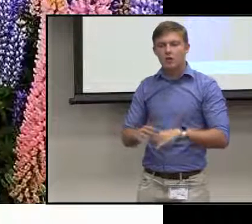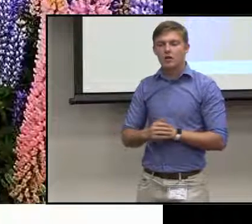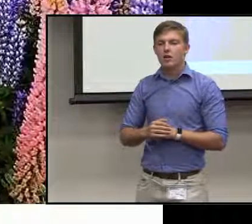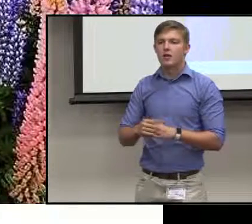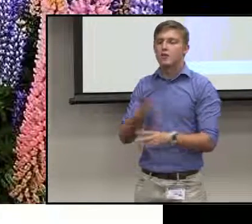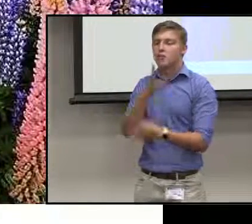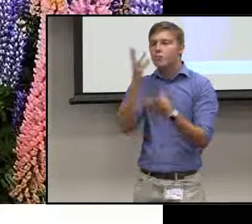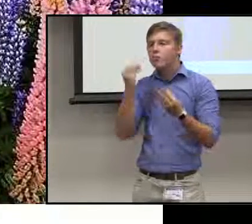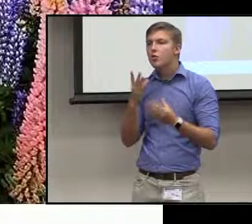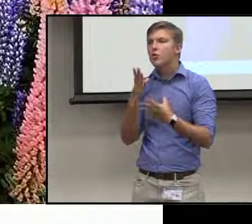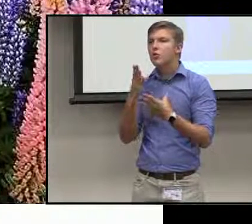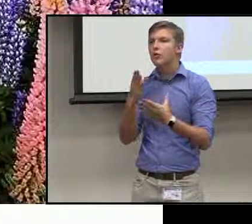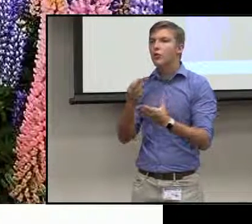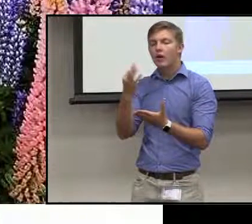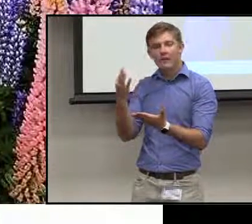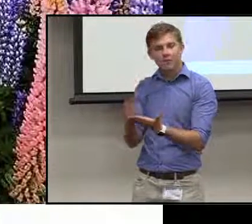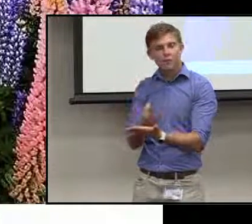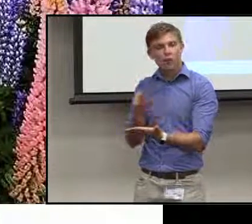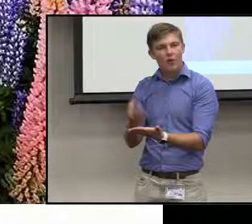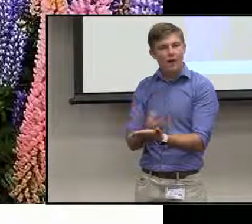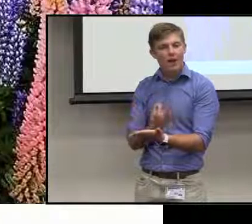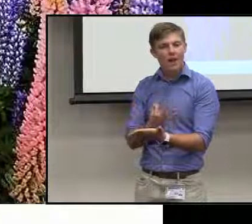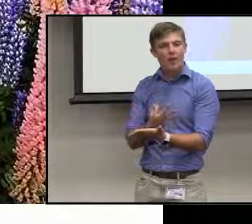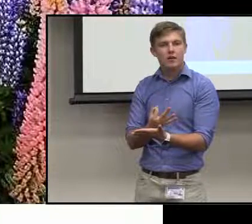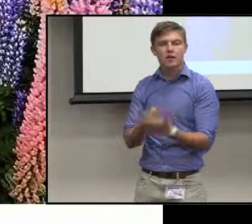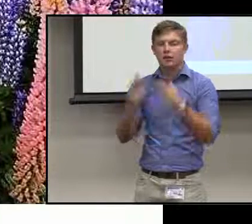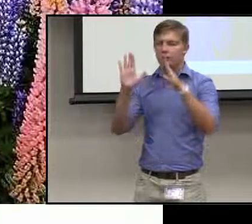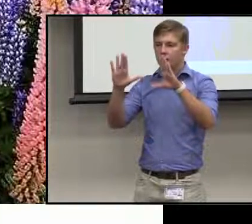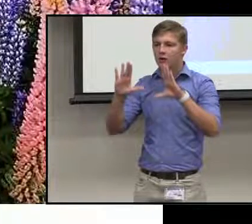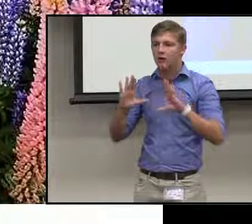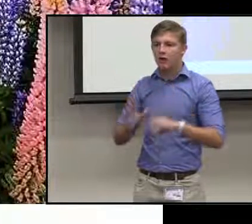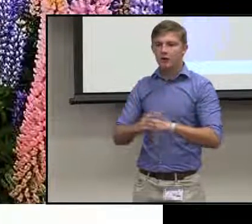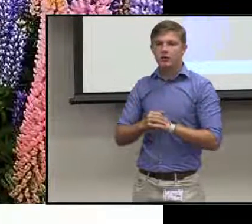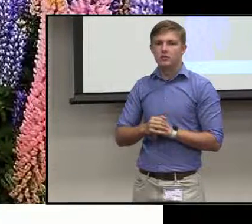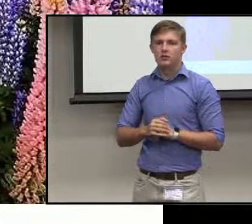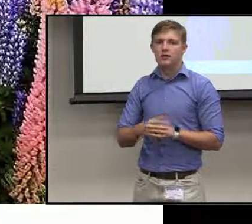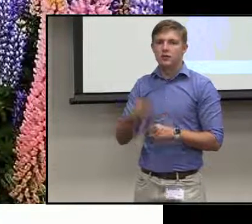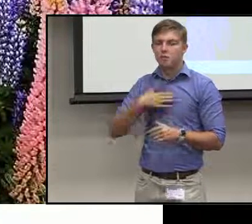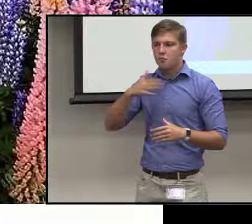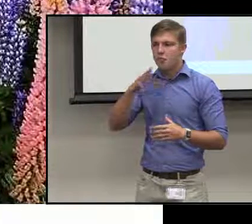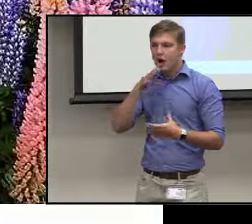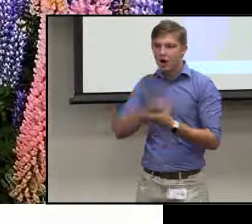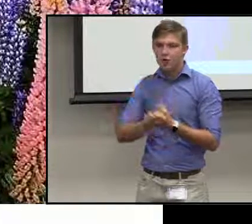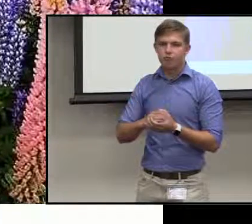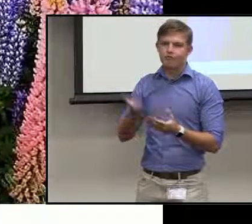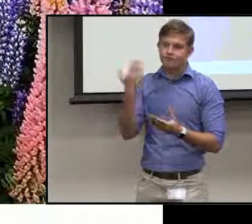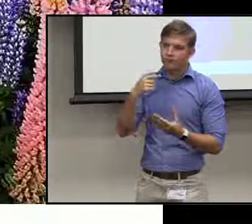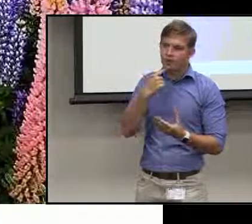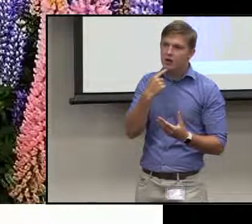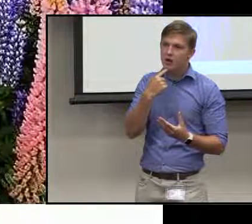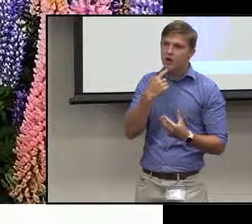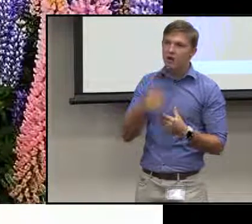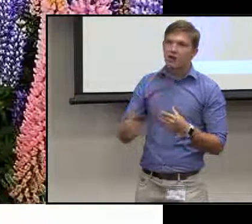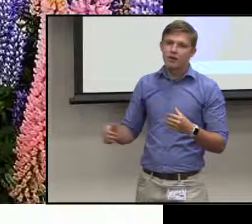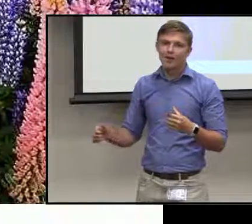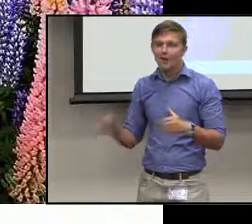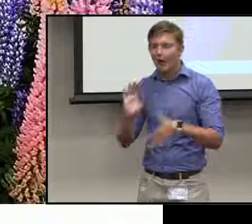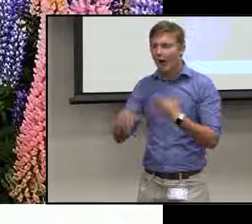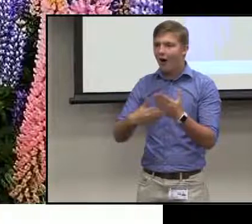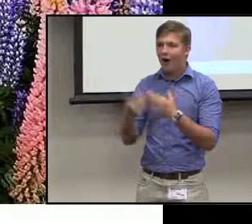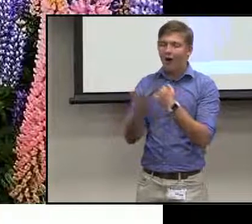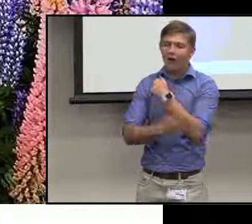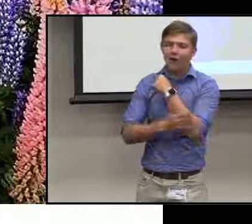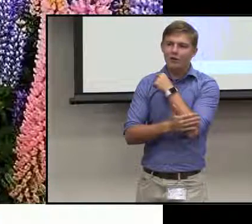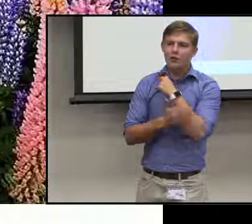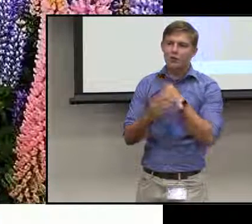it is magnificent. My wife used to say that every part of this country would be a national park in